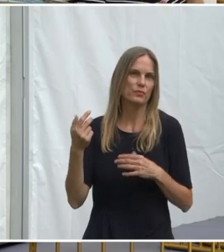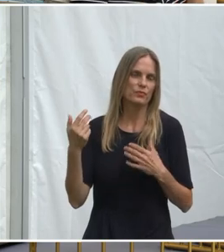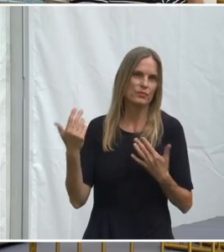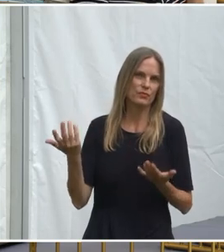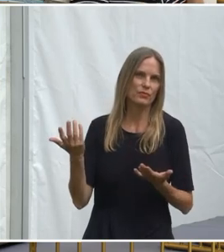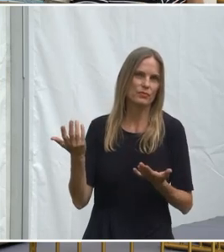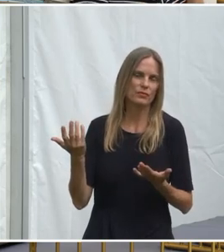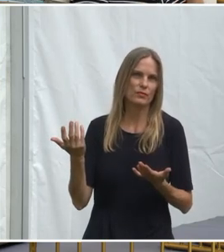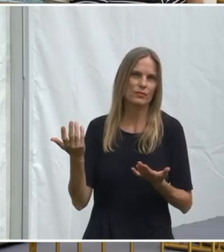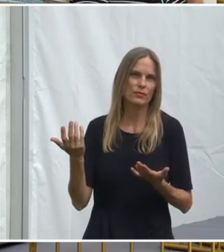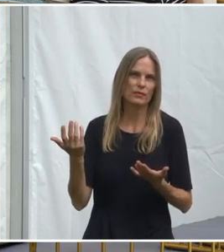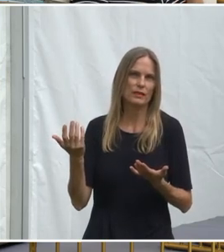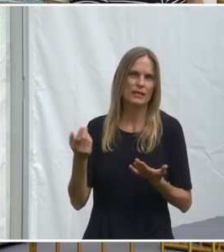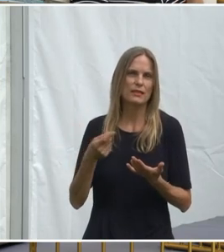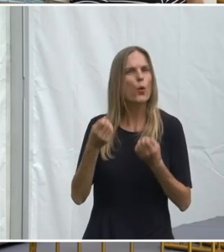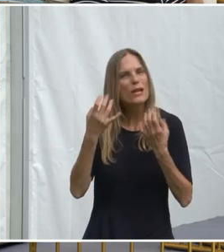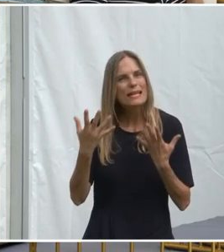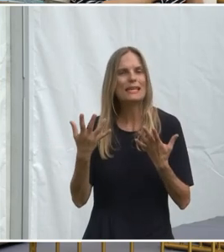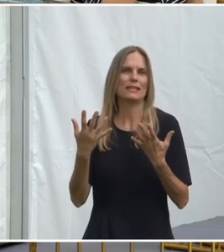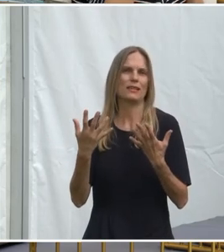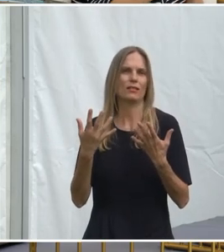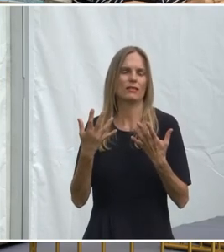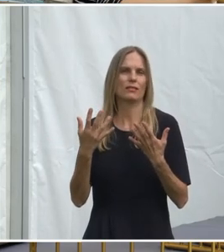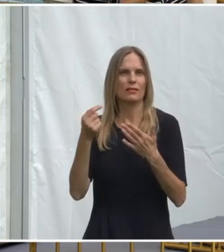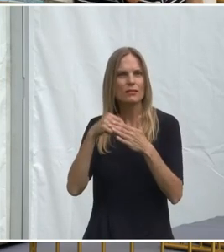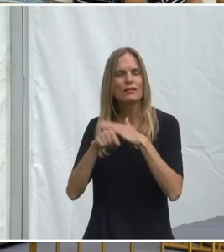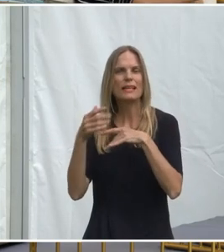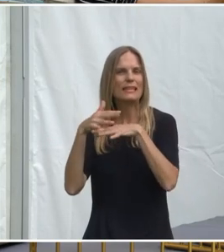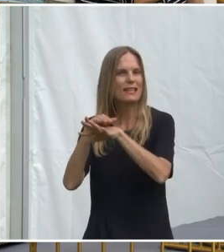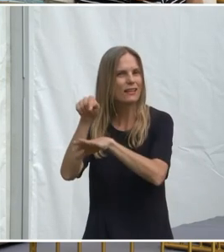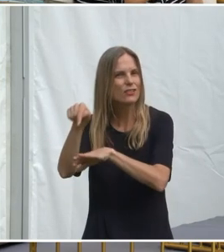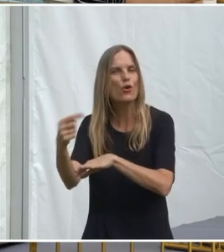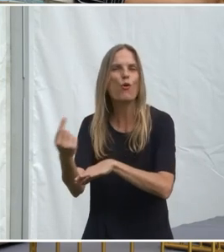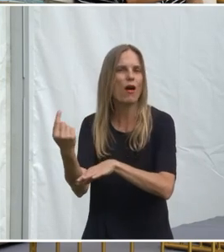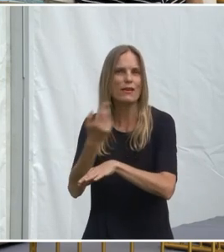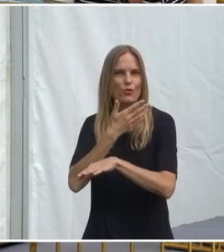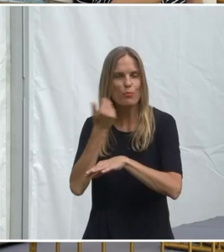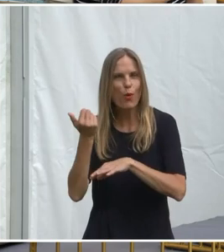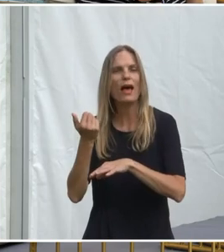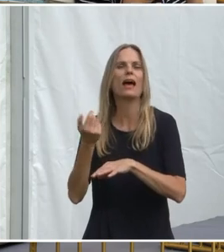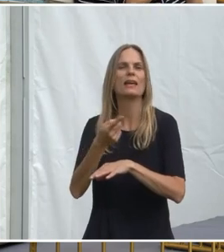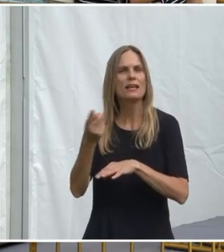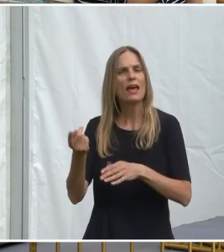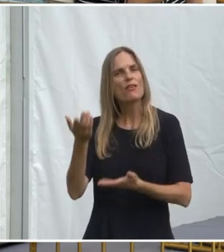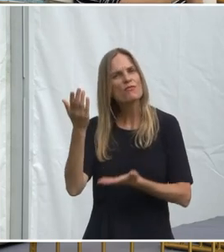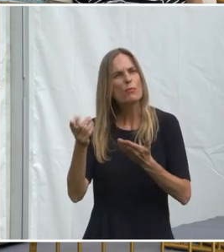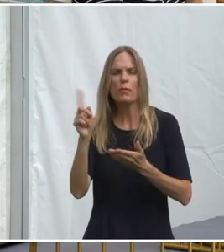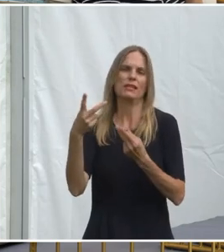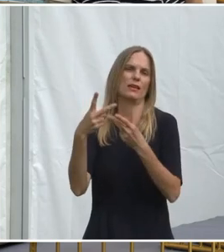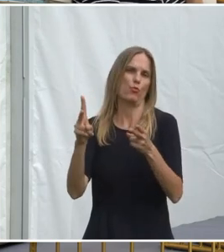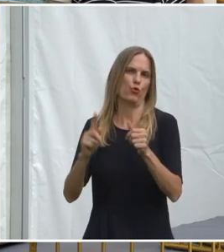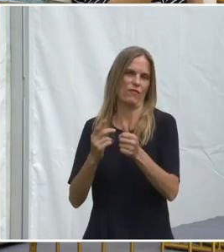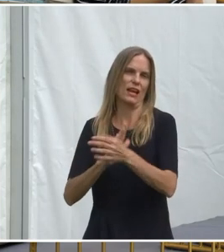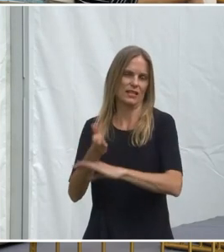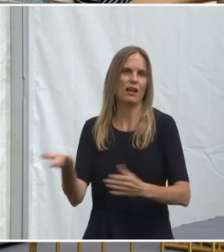it's simply not integrating into local nationality, local region, local city, but there might be something else fulfilling